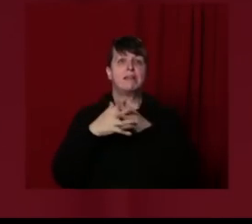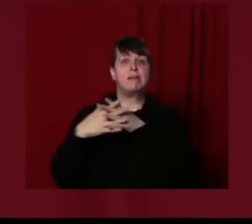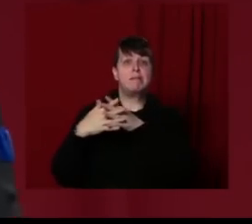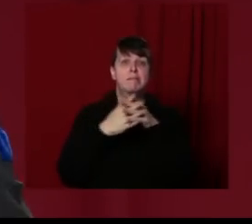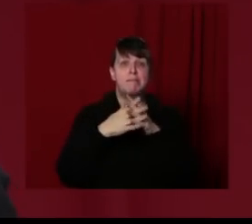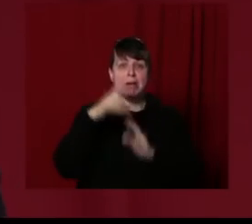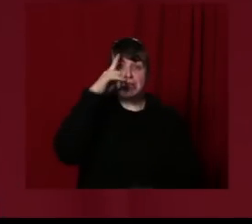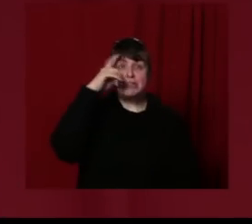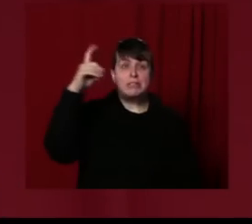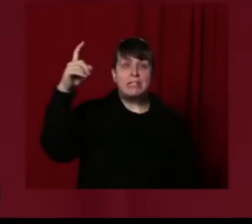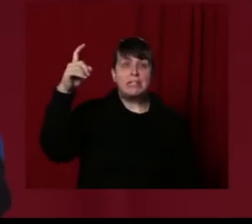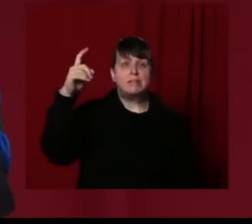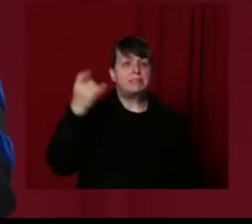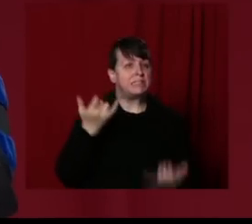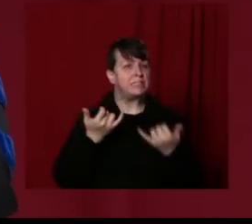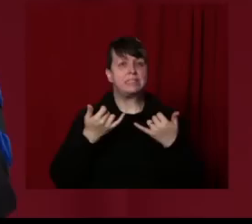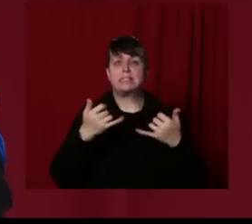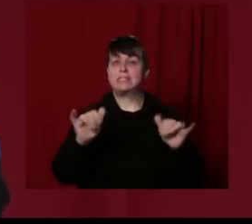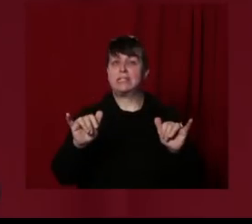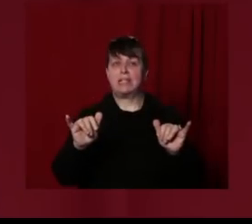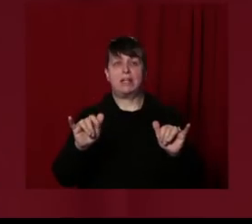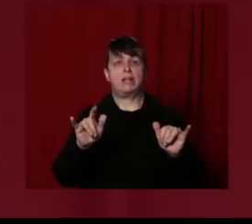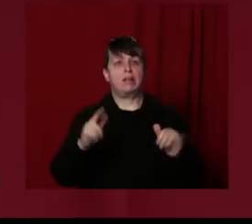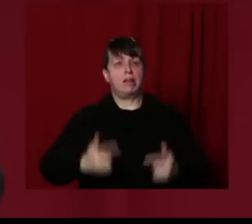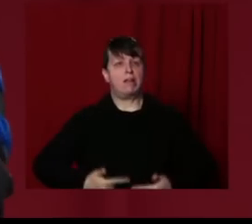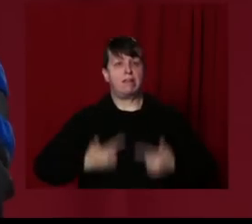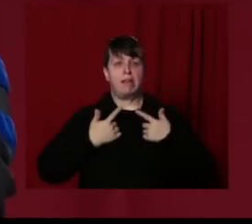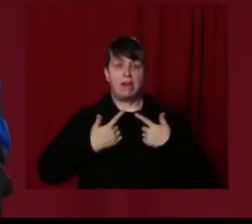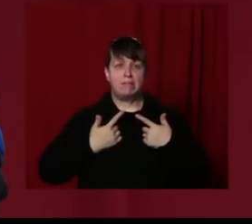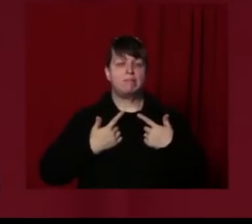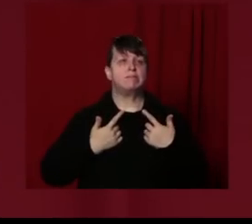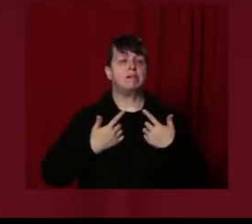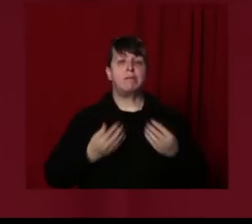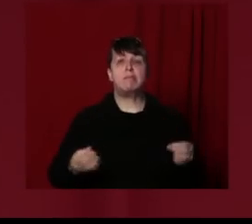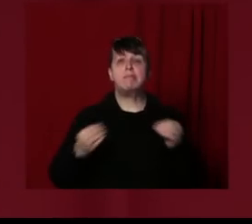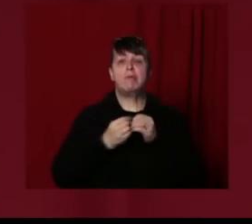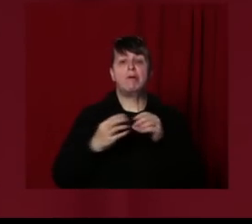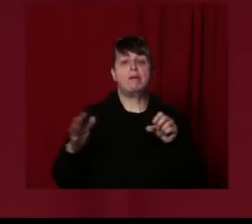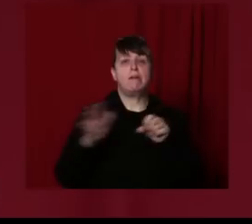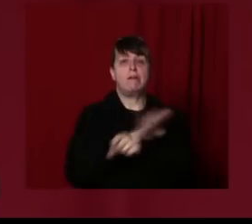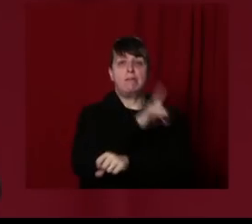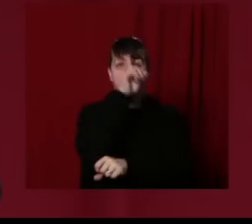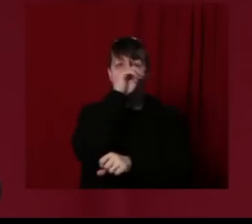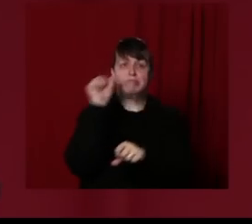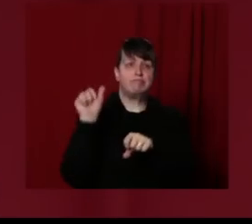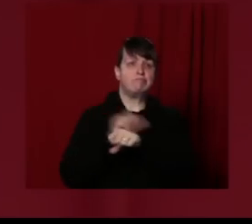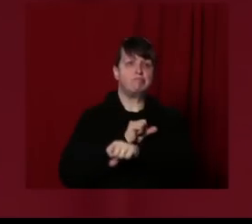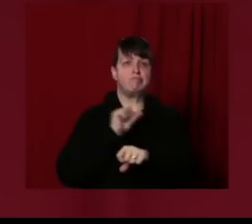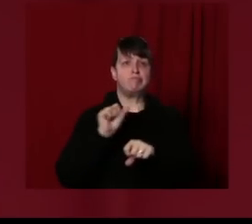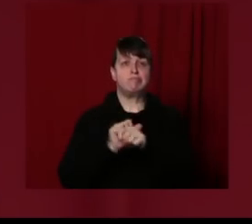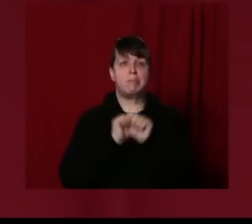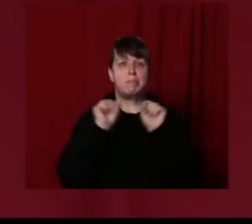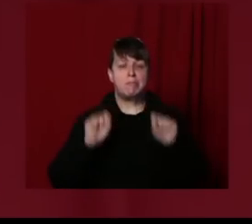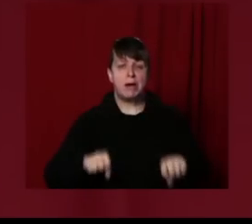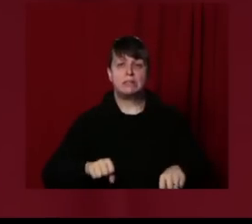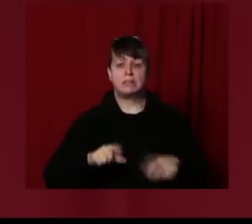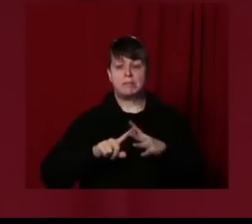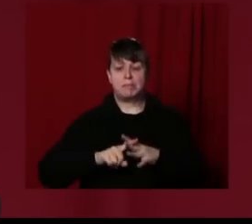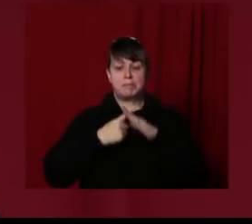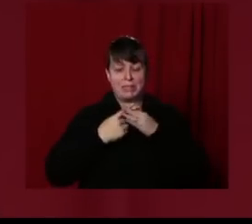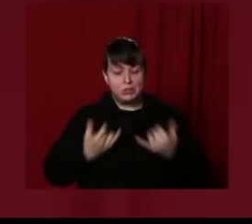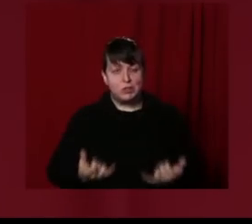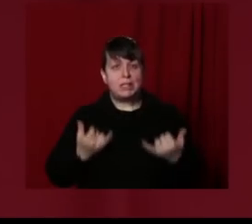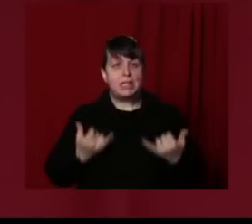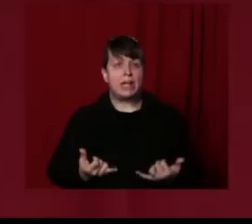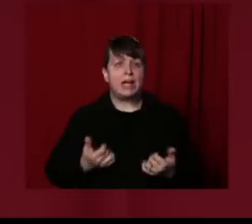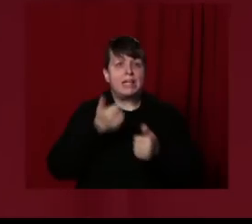dream is still very much alive, and more fully realizing its possibilities begins today with